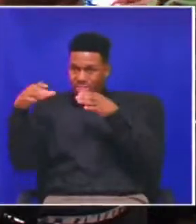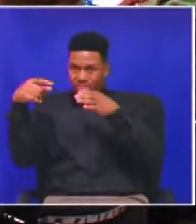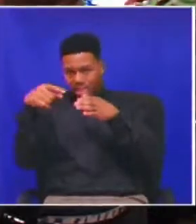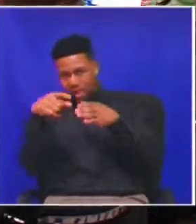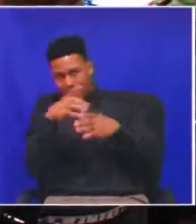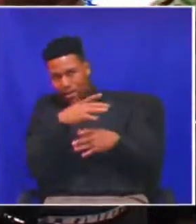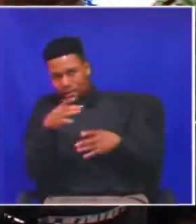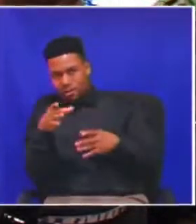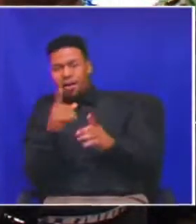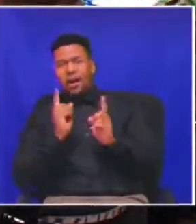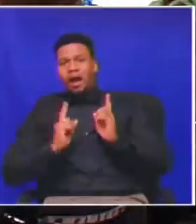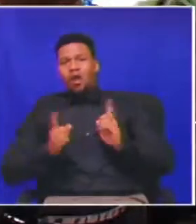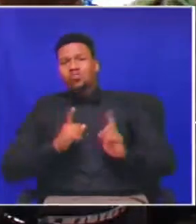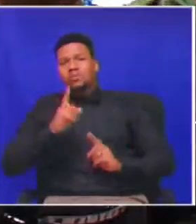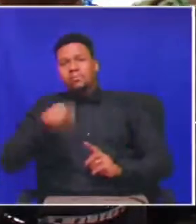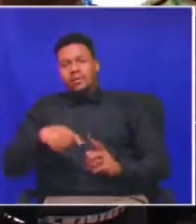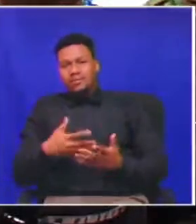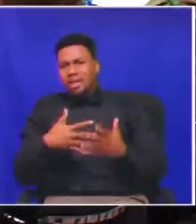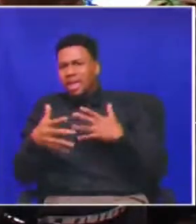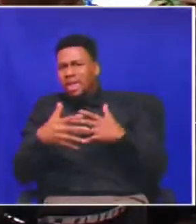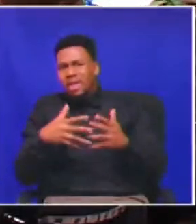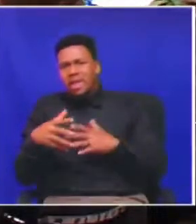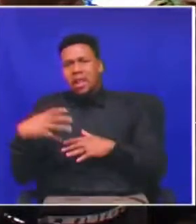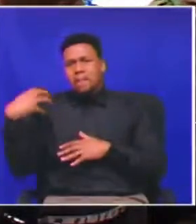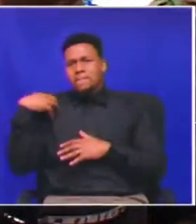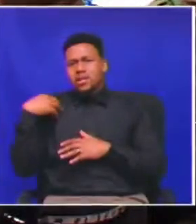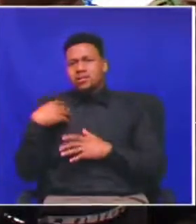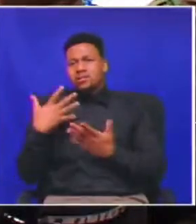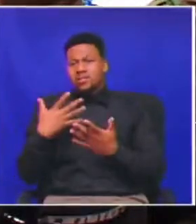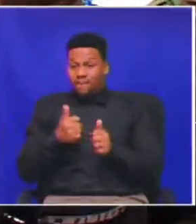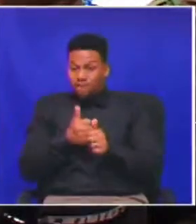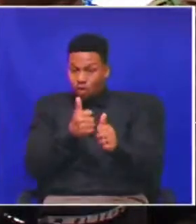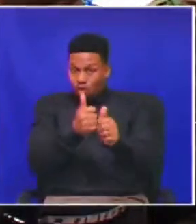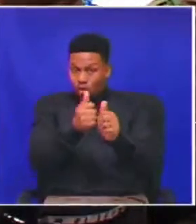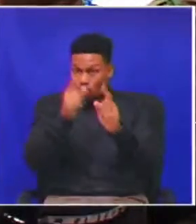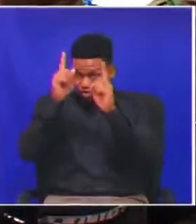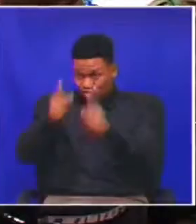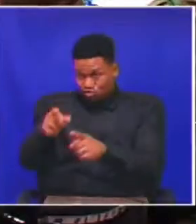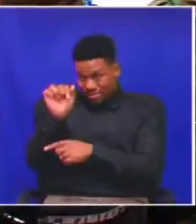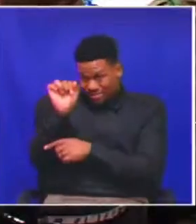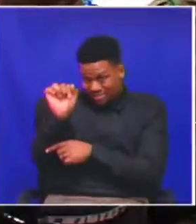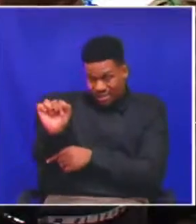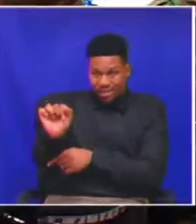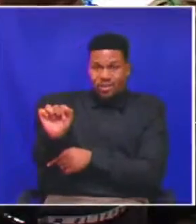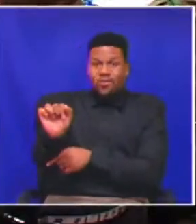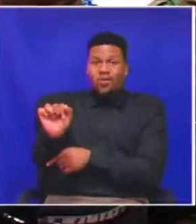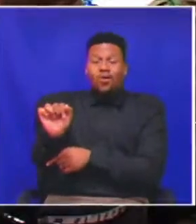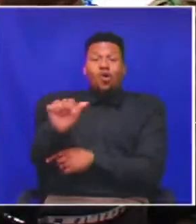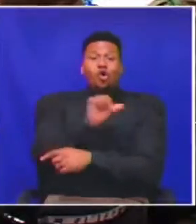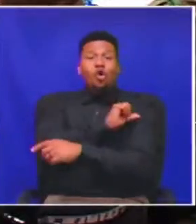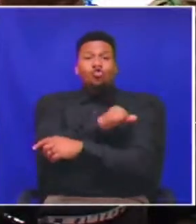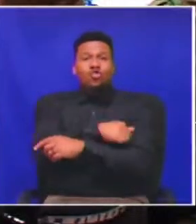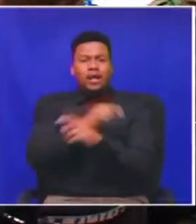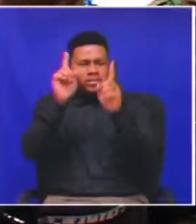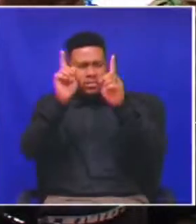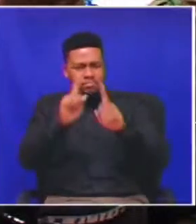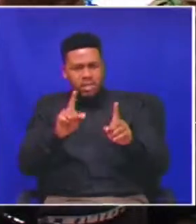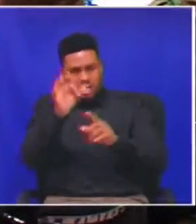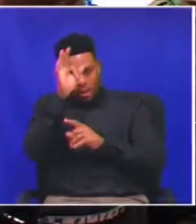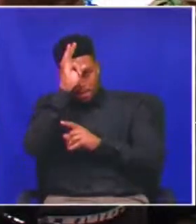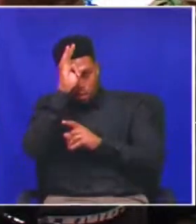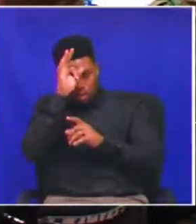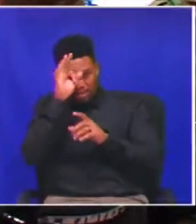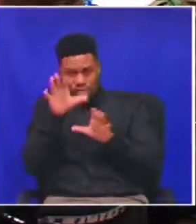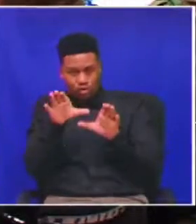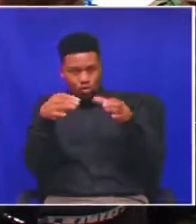or through any minister acting on his instruction, authorized the deployment of the Special Task Force and the National